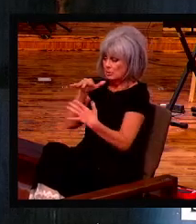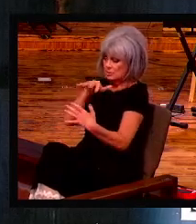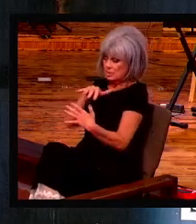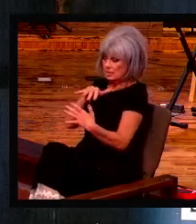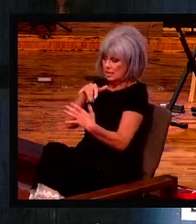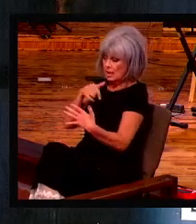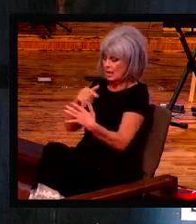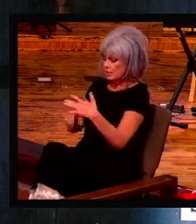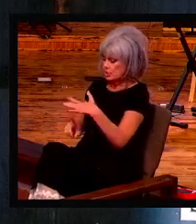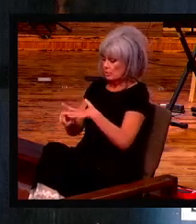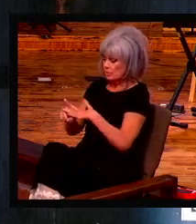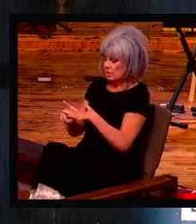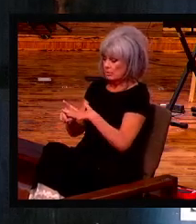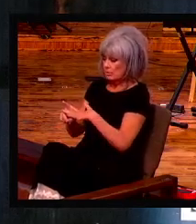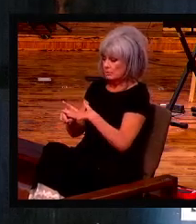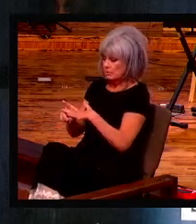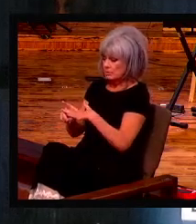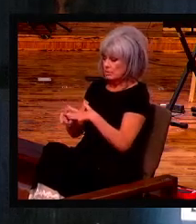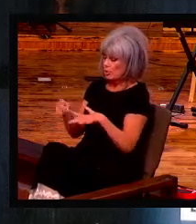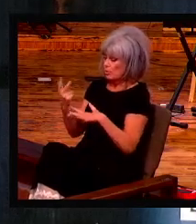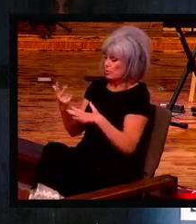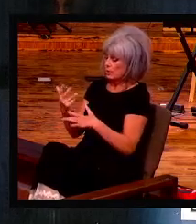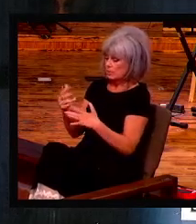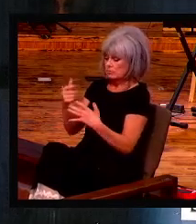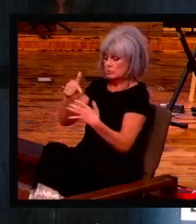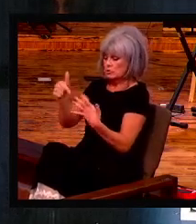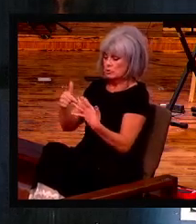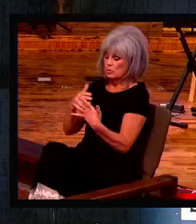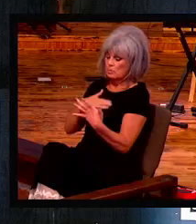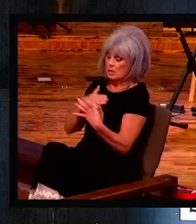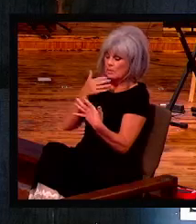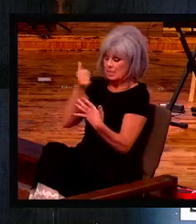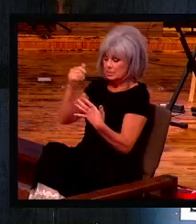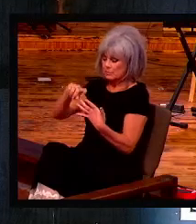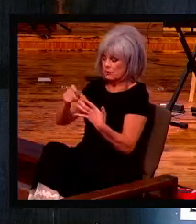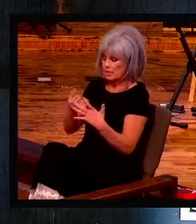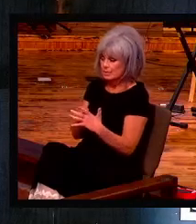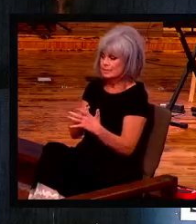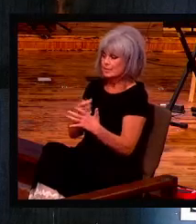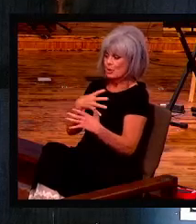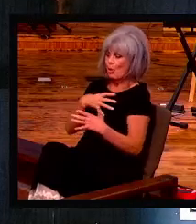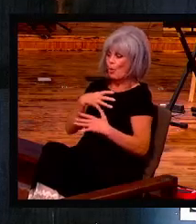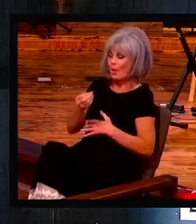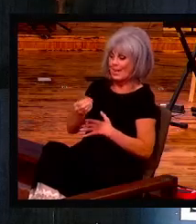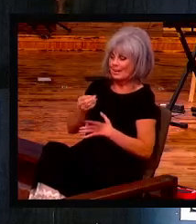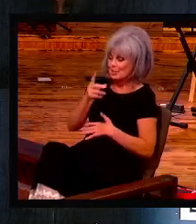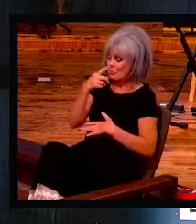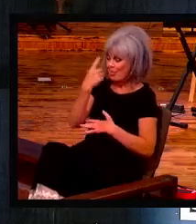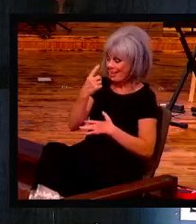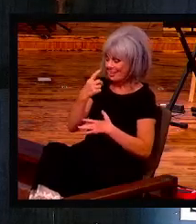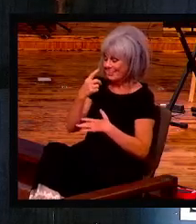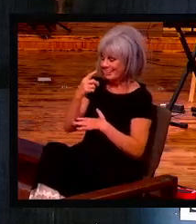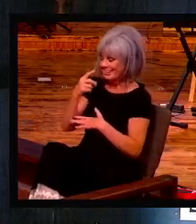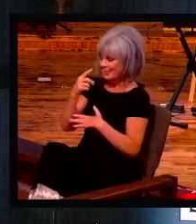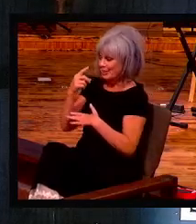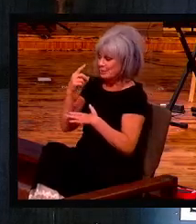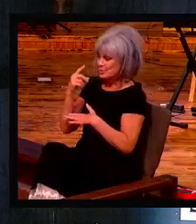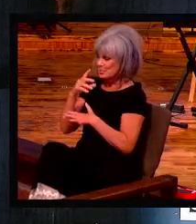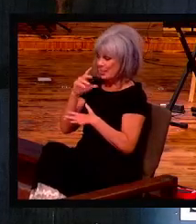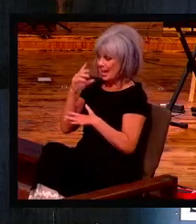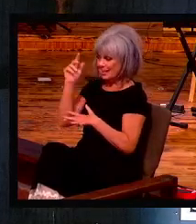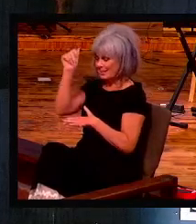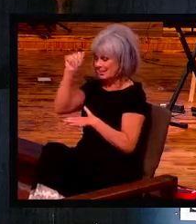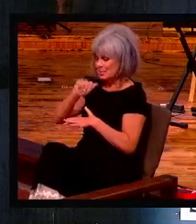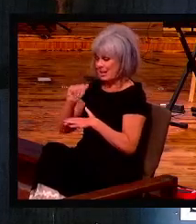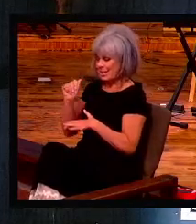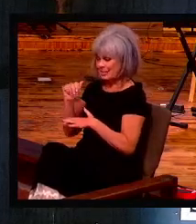with both of my best friends. One was white, the other one was Hispanic. We had like all the colors covered, okay? And they gave the altar